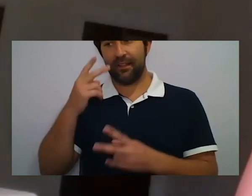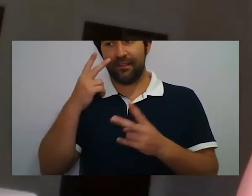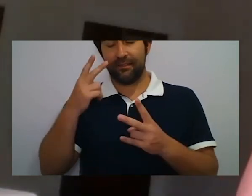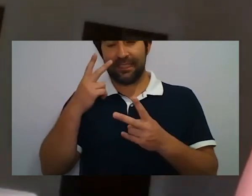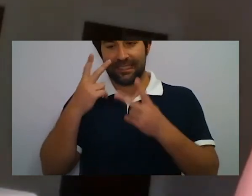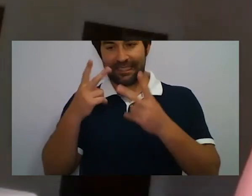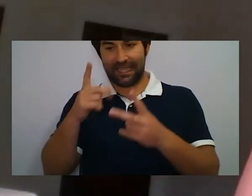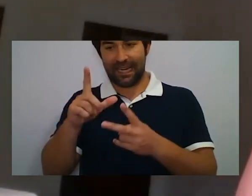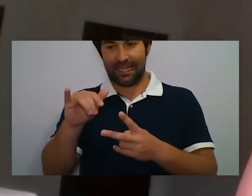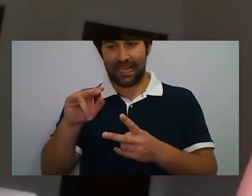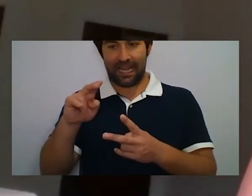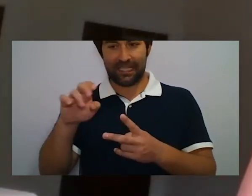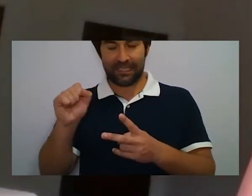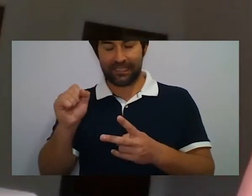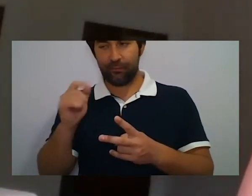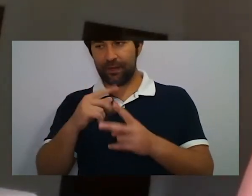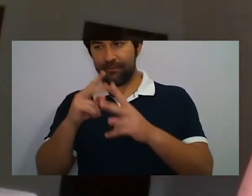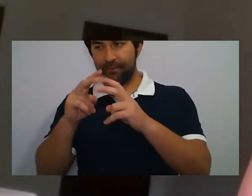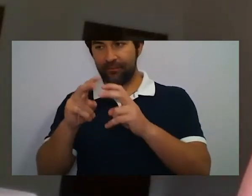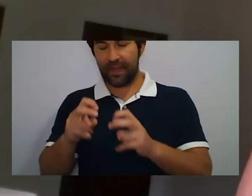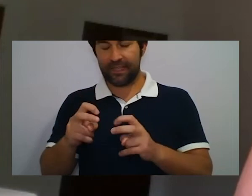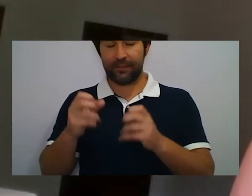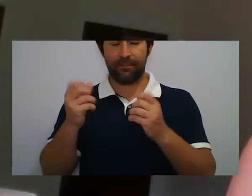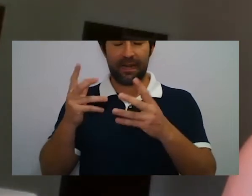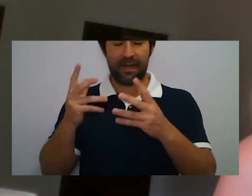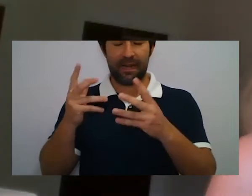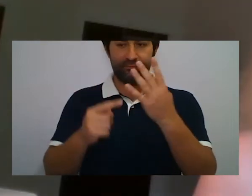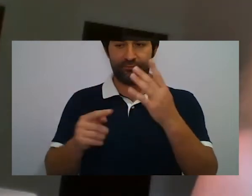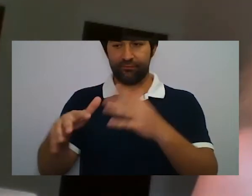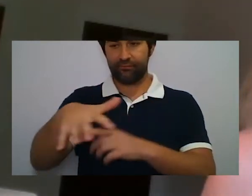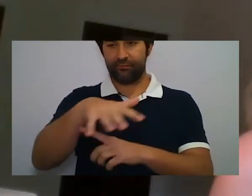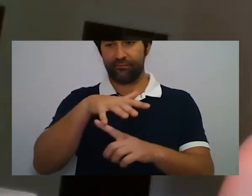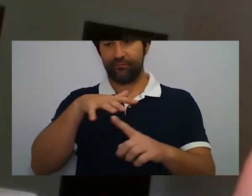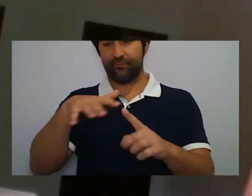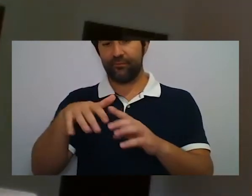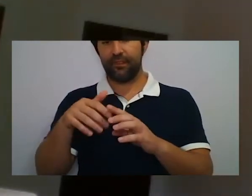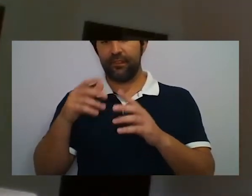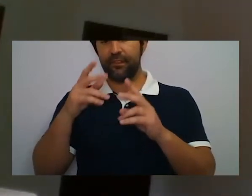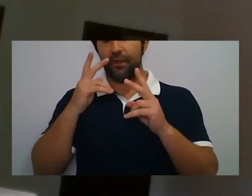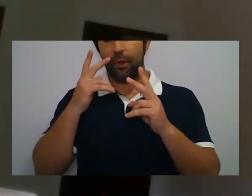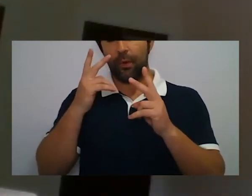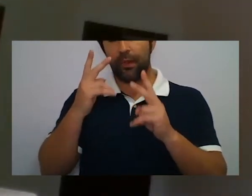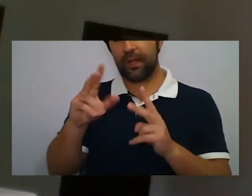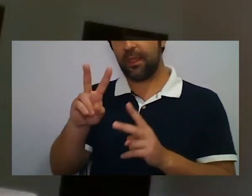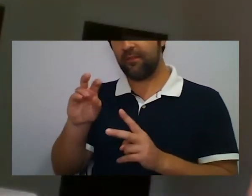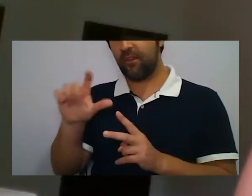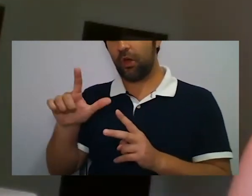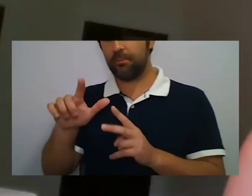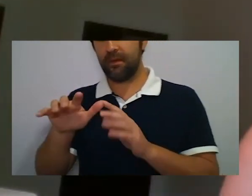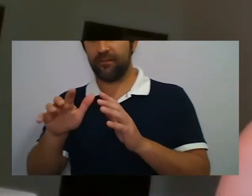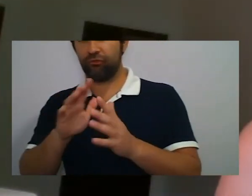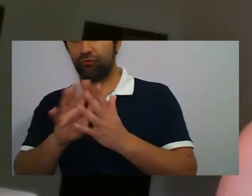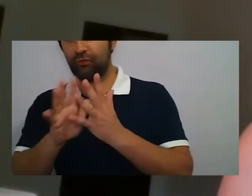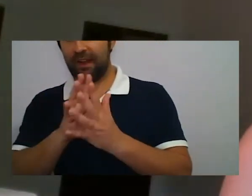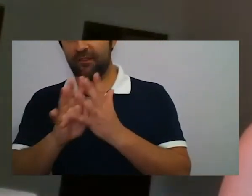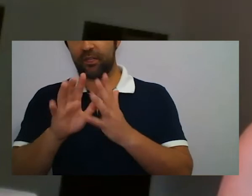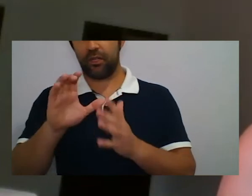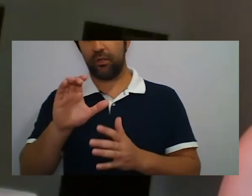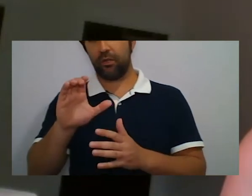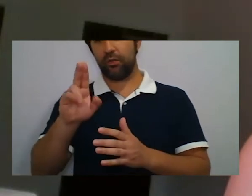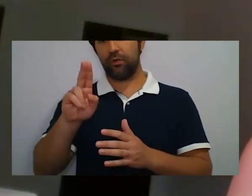actually developed a rubric for prioritization of our public steps assets. And so as